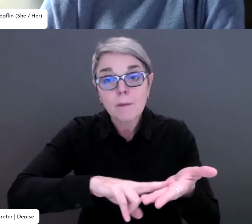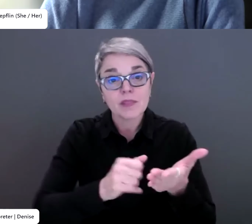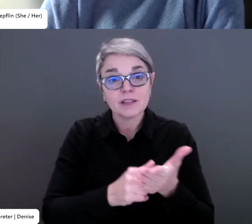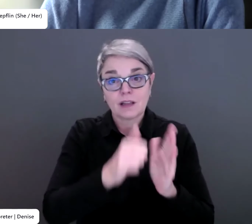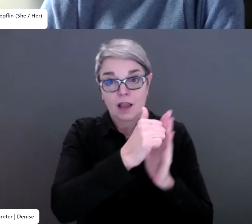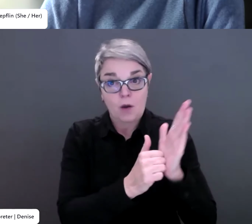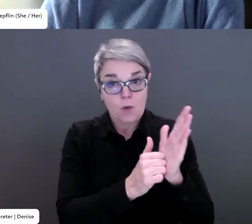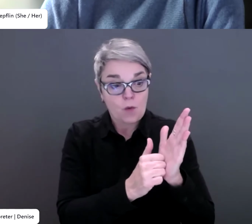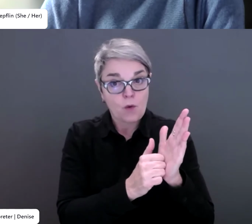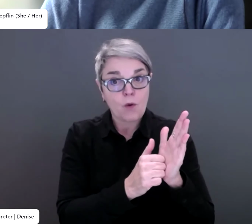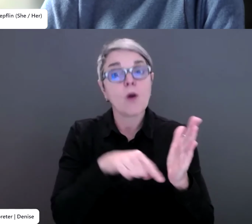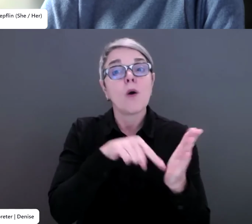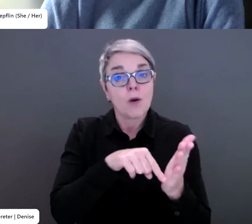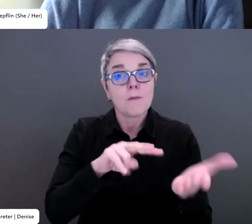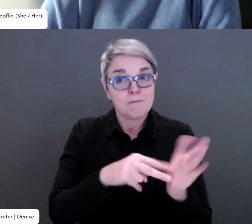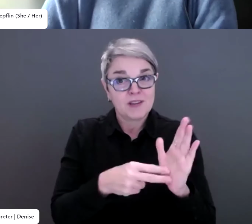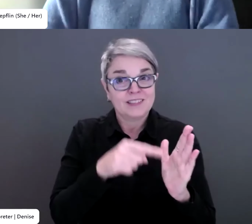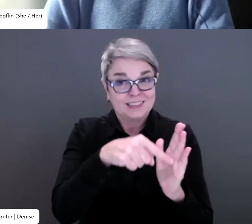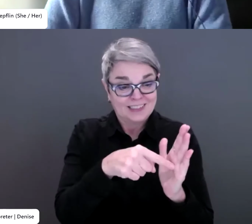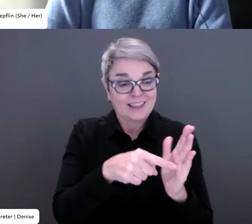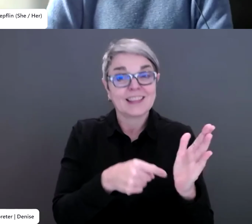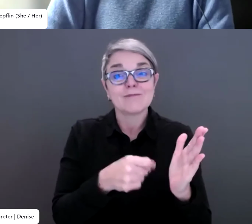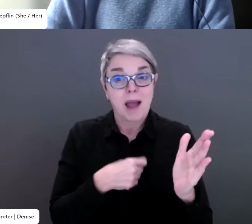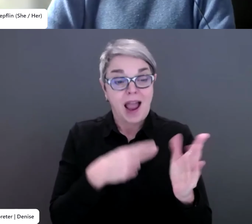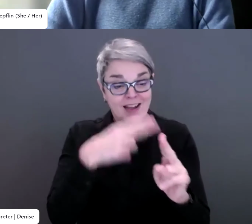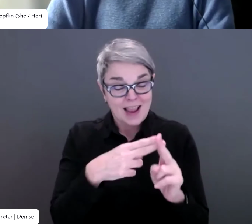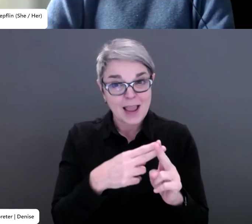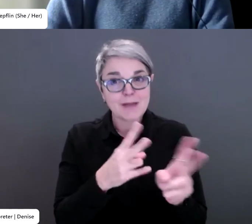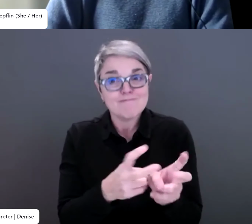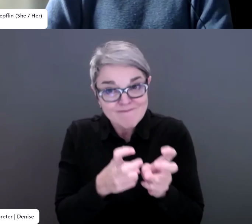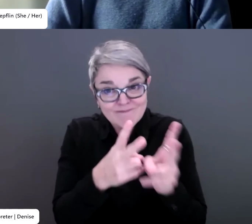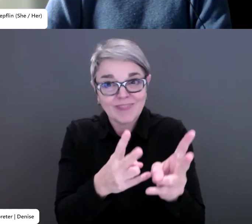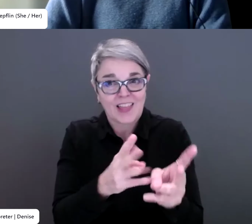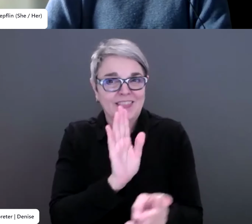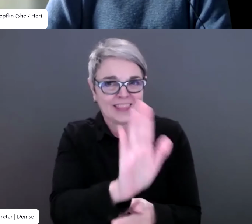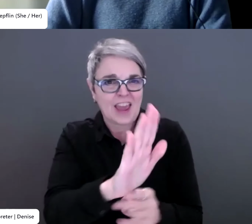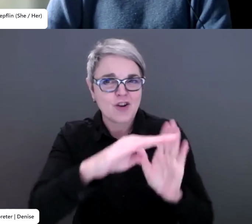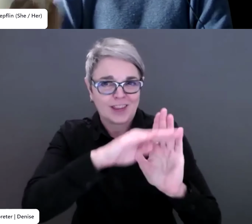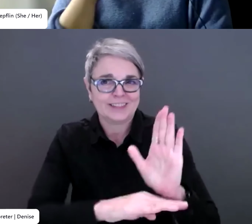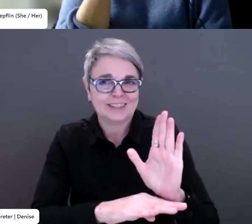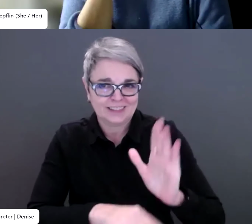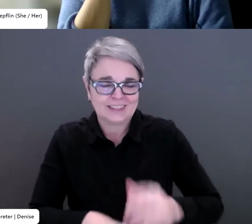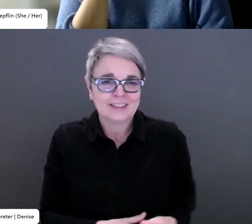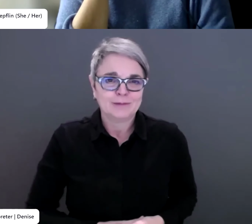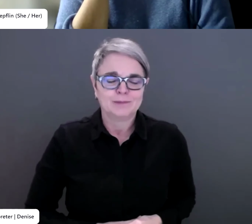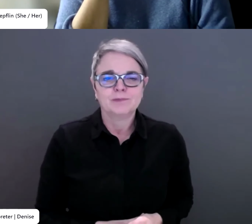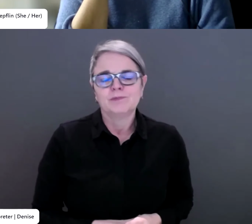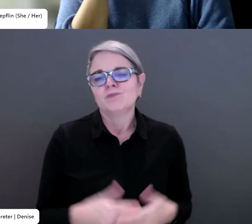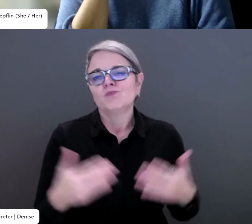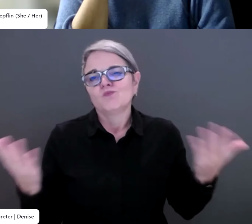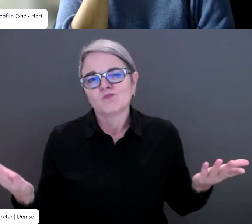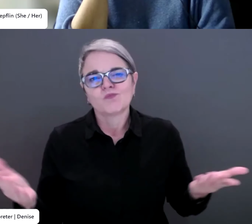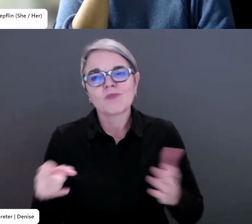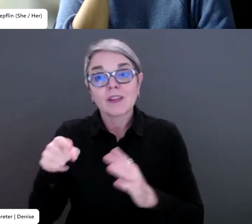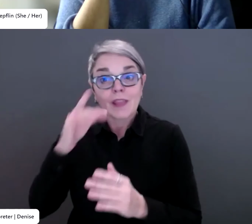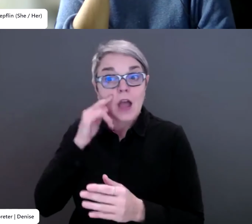putting ourselves on somebody's list of users. So if, for example, let's say that you go to Have I Been